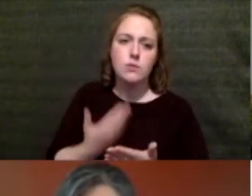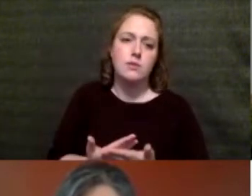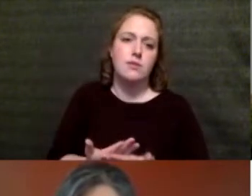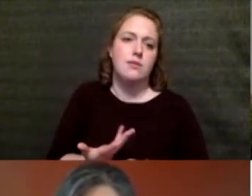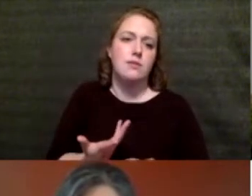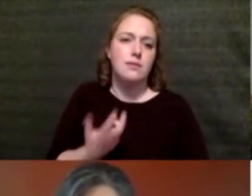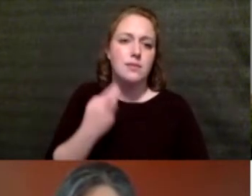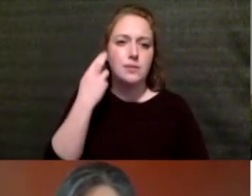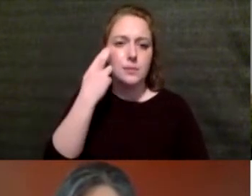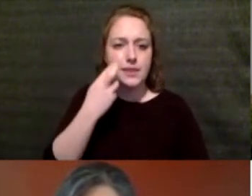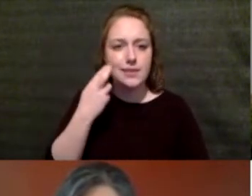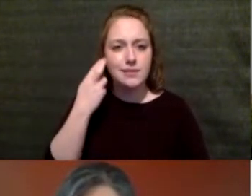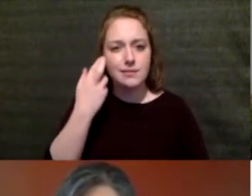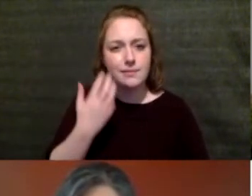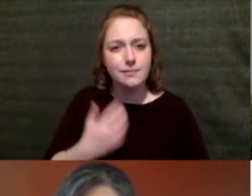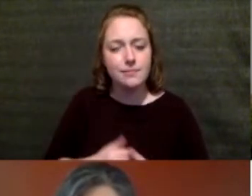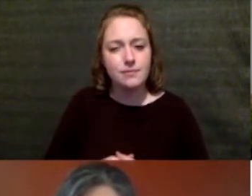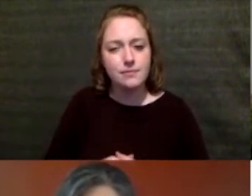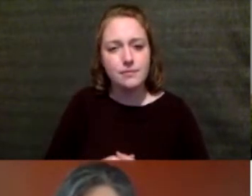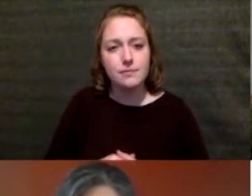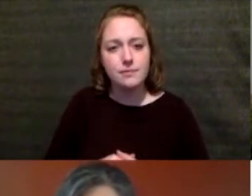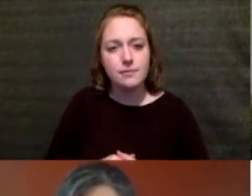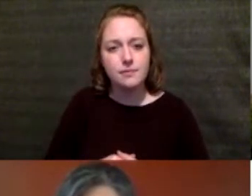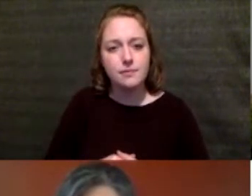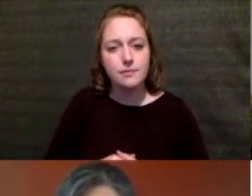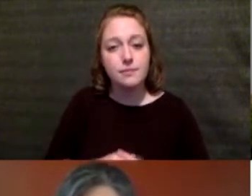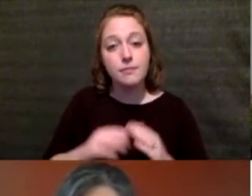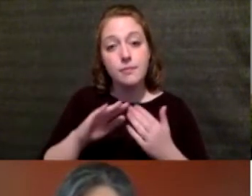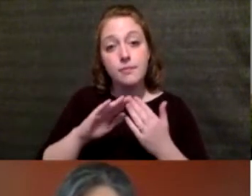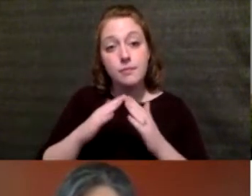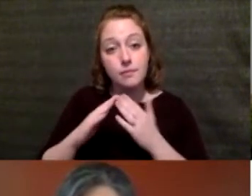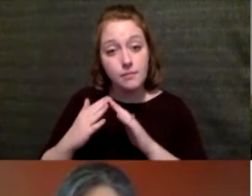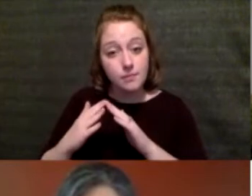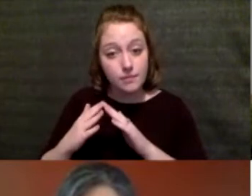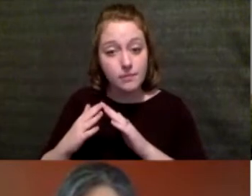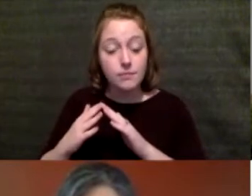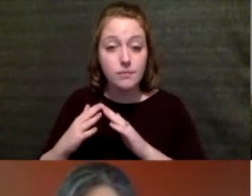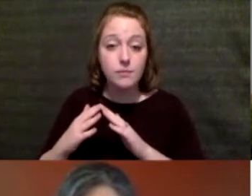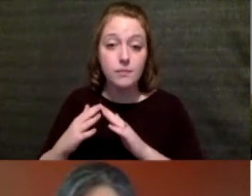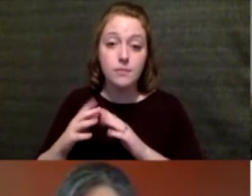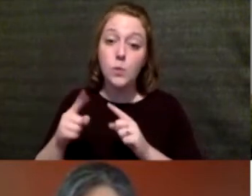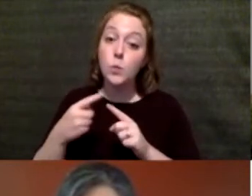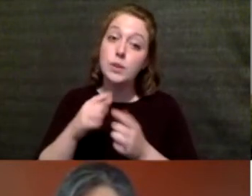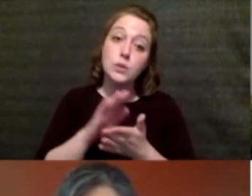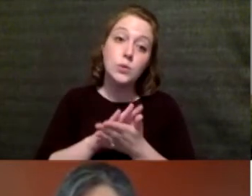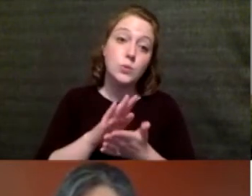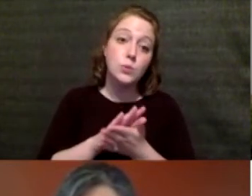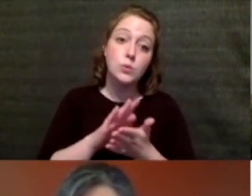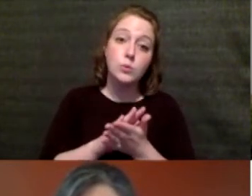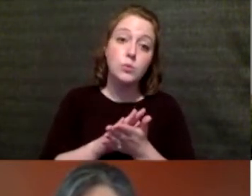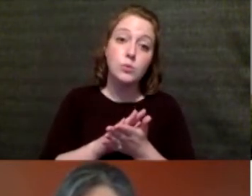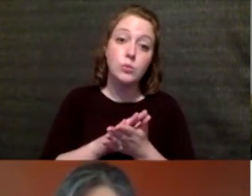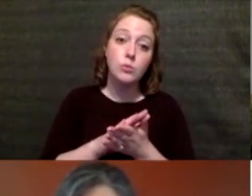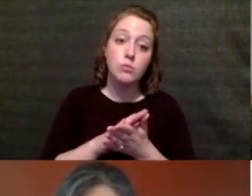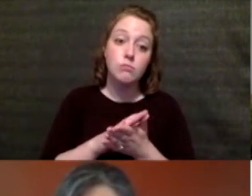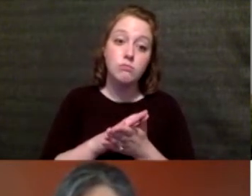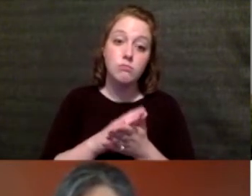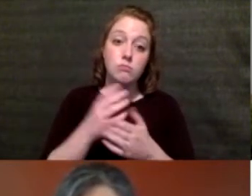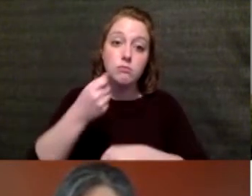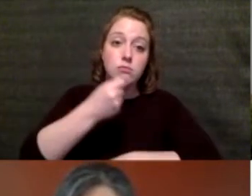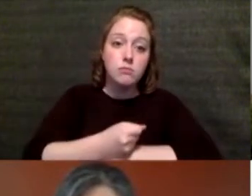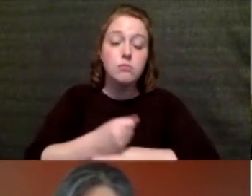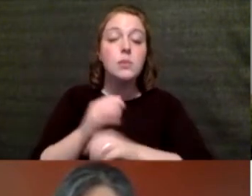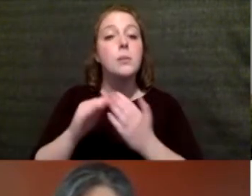and your communities suffer when, when schools are not there. However, I think